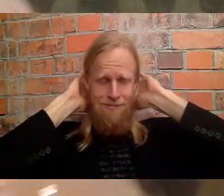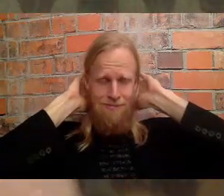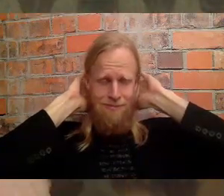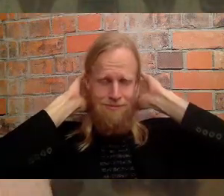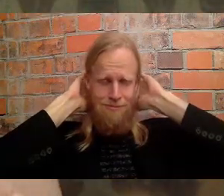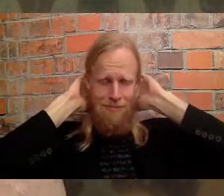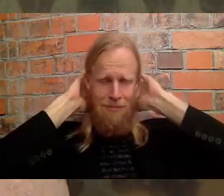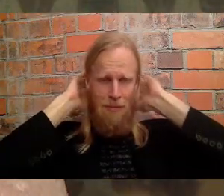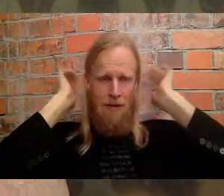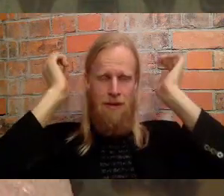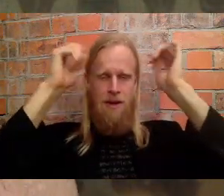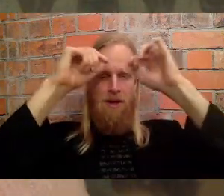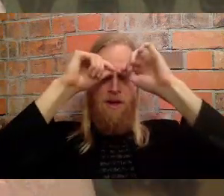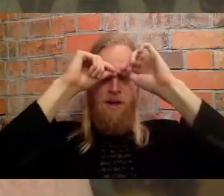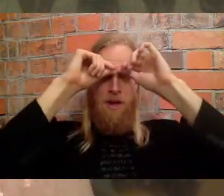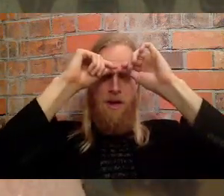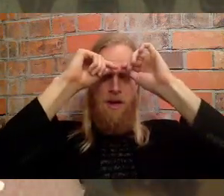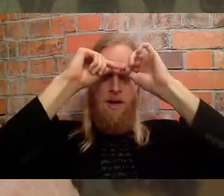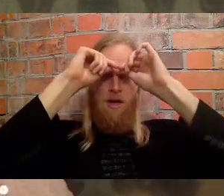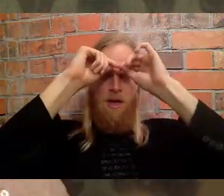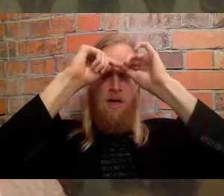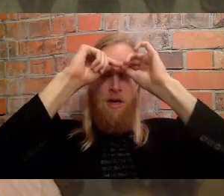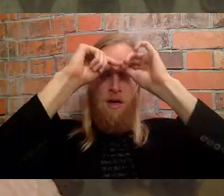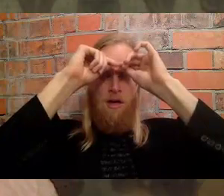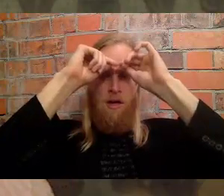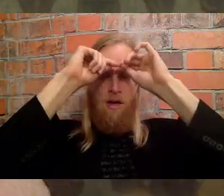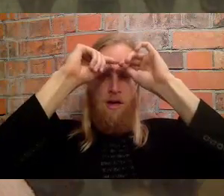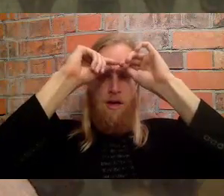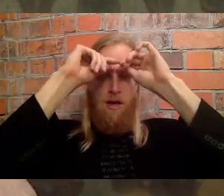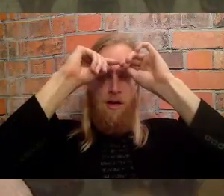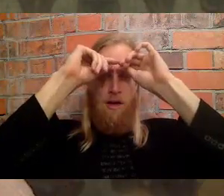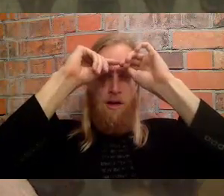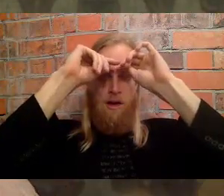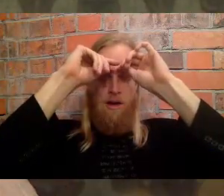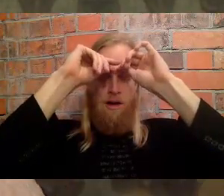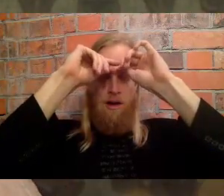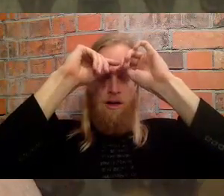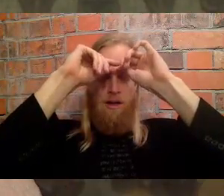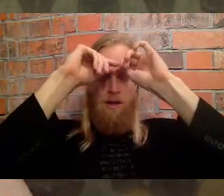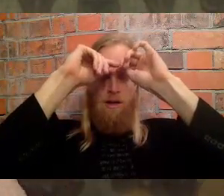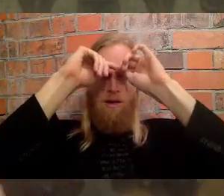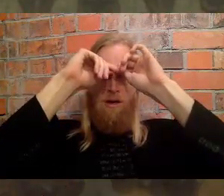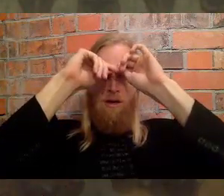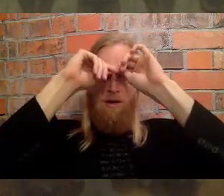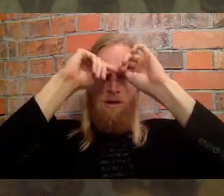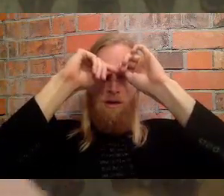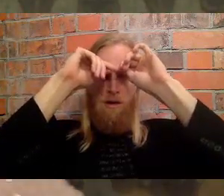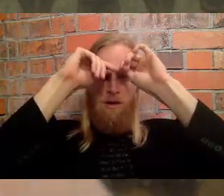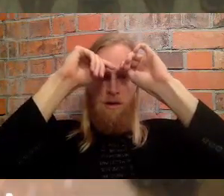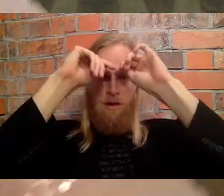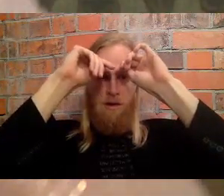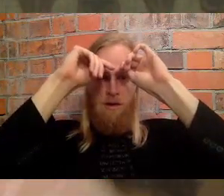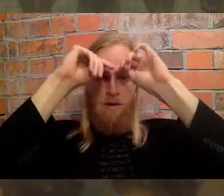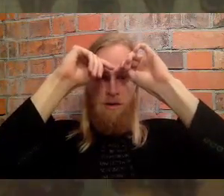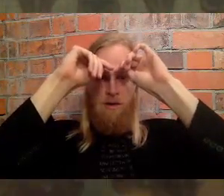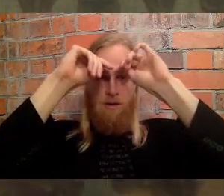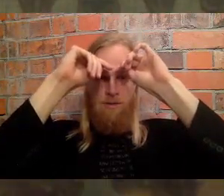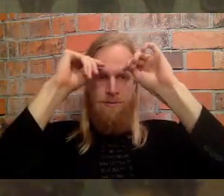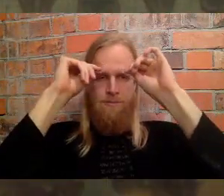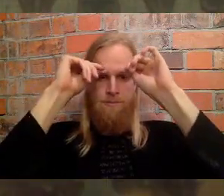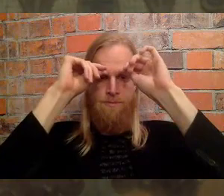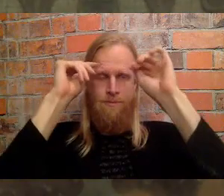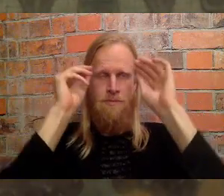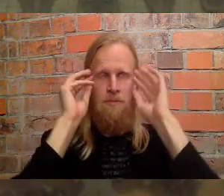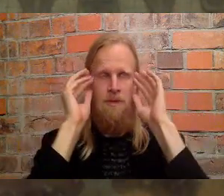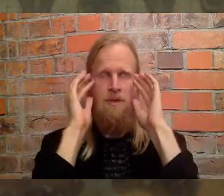Tapping the eyebrows. Do you feel proud of yourself if you keep going as you have? Tap